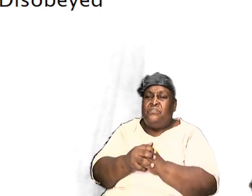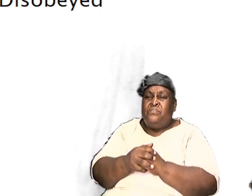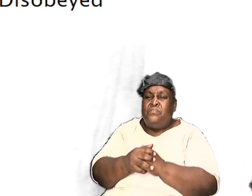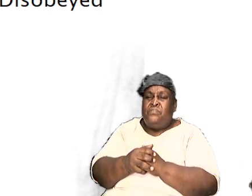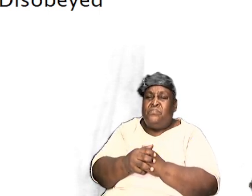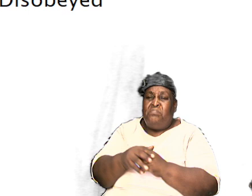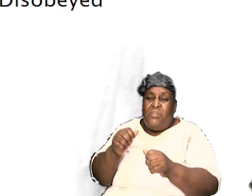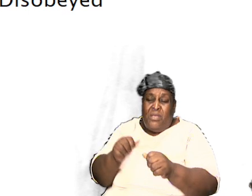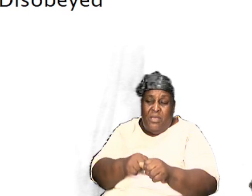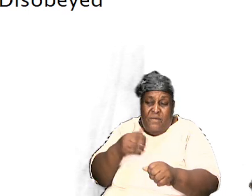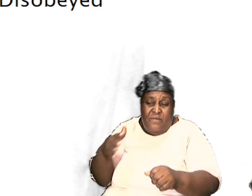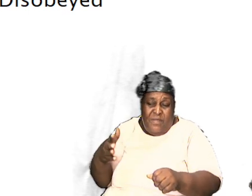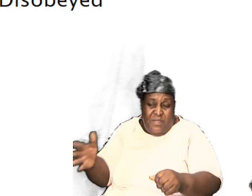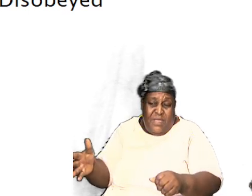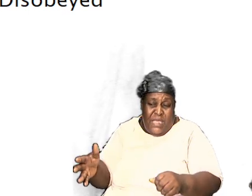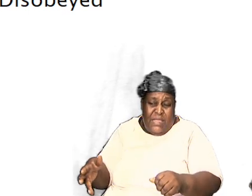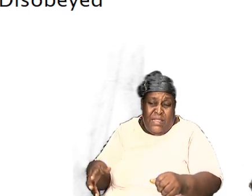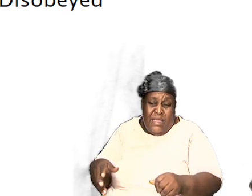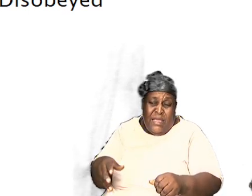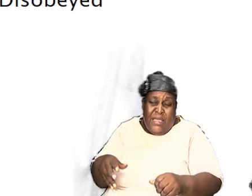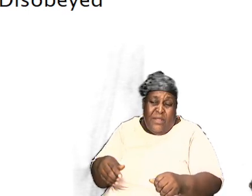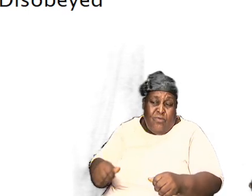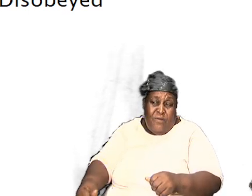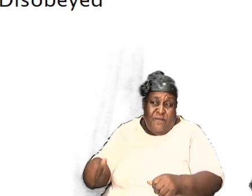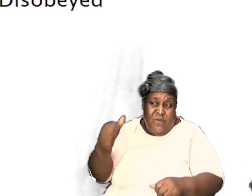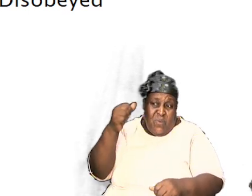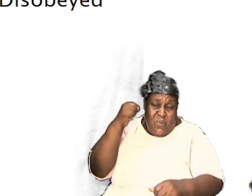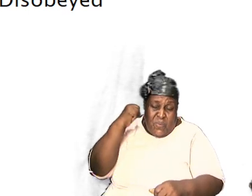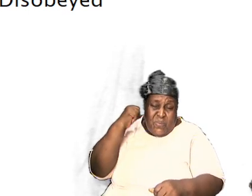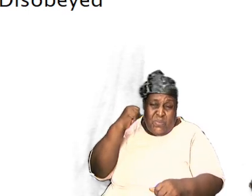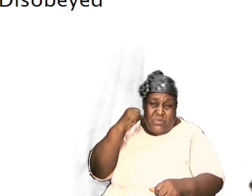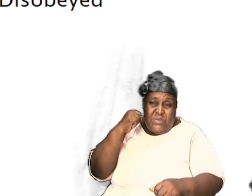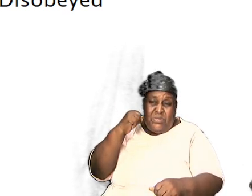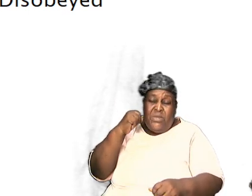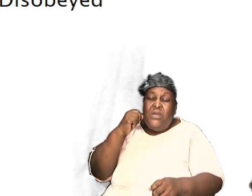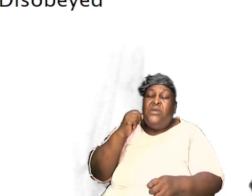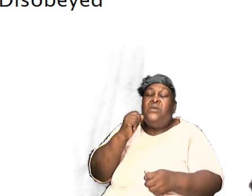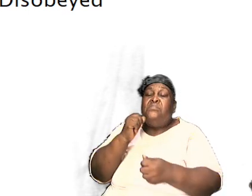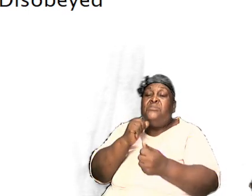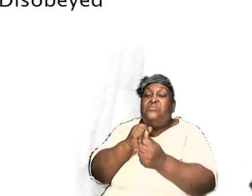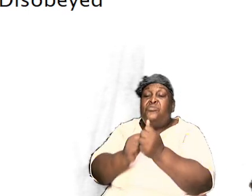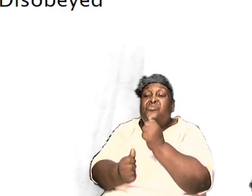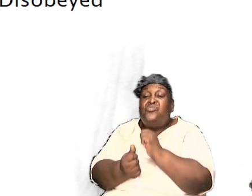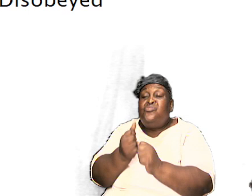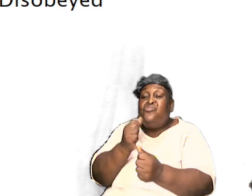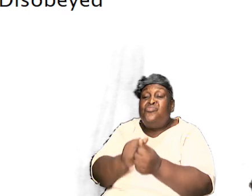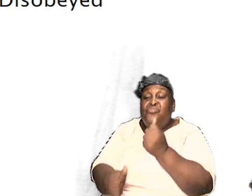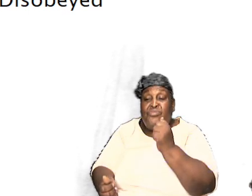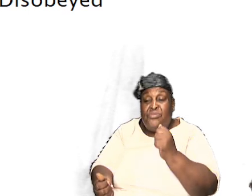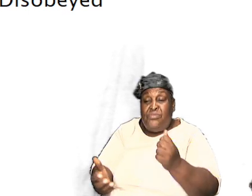But everything that was bad, everything that was restored, that they utterly destroyed.